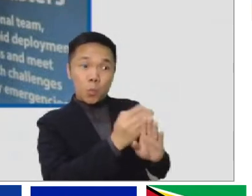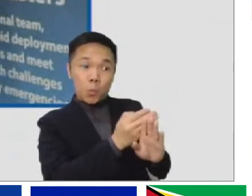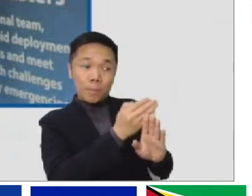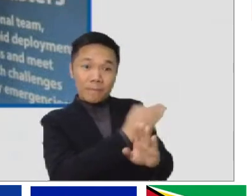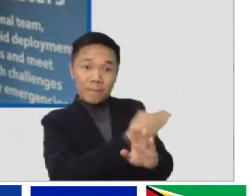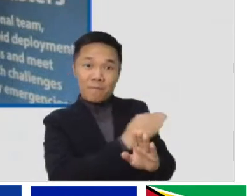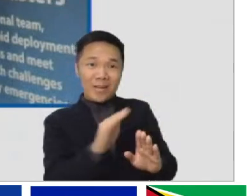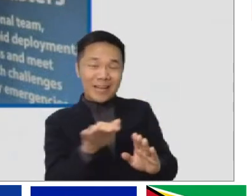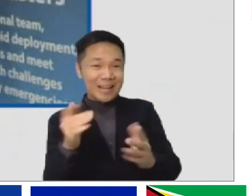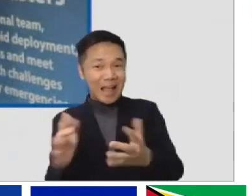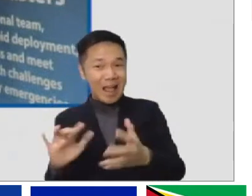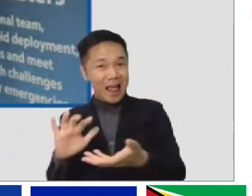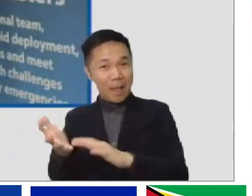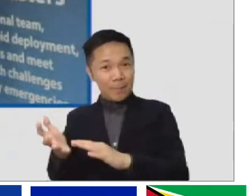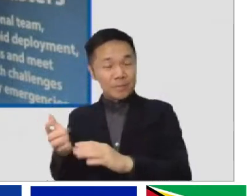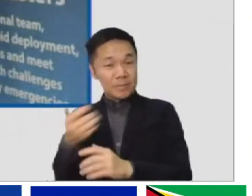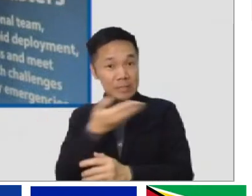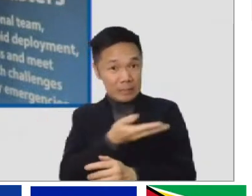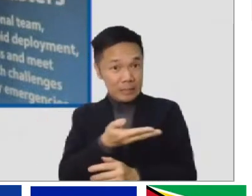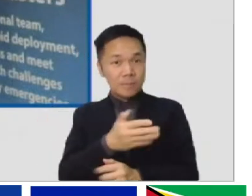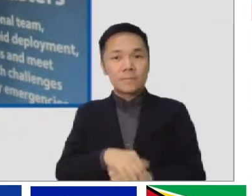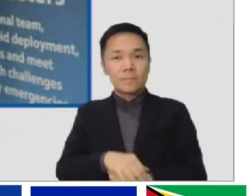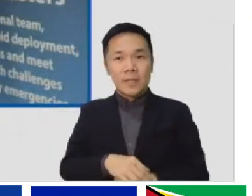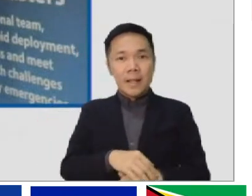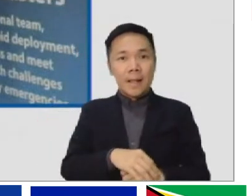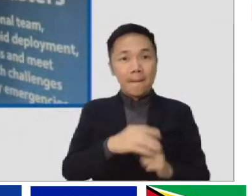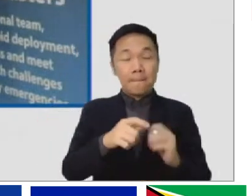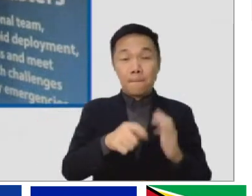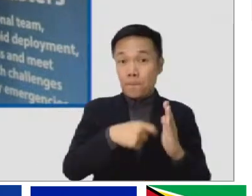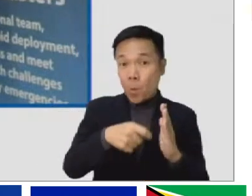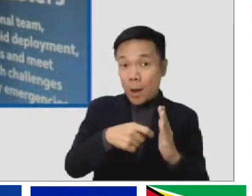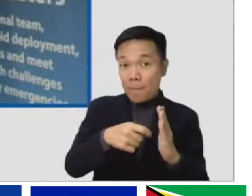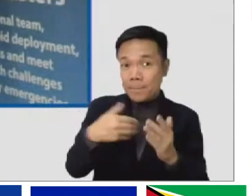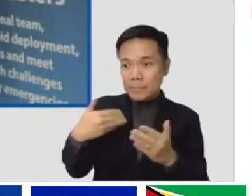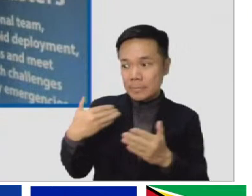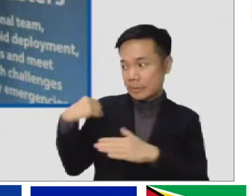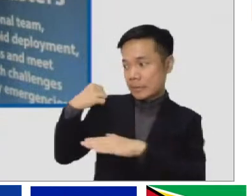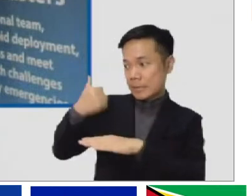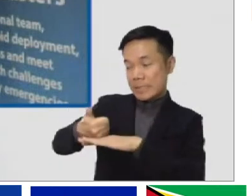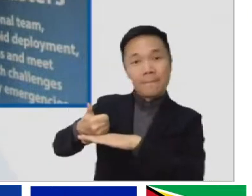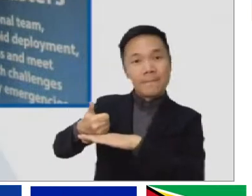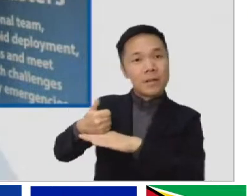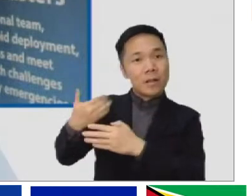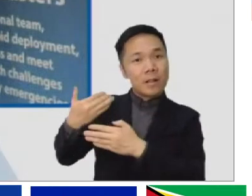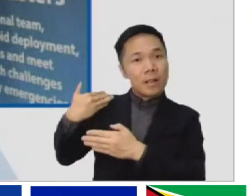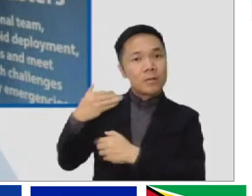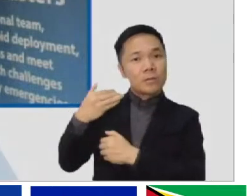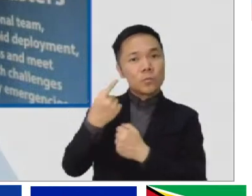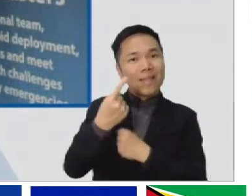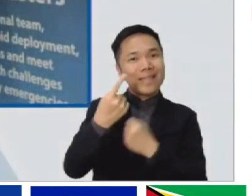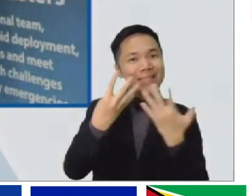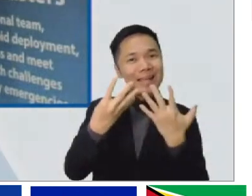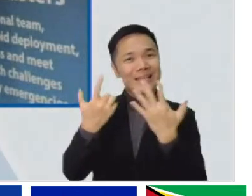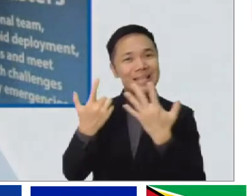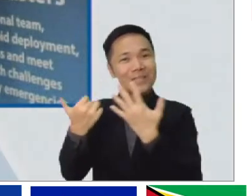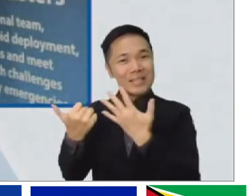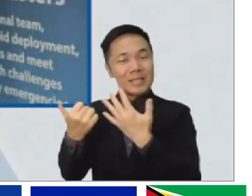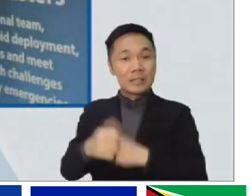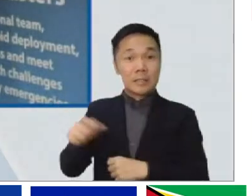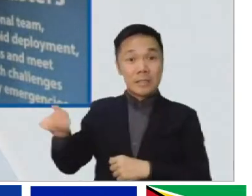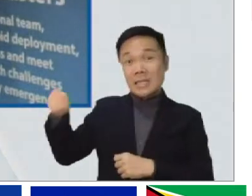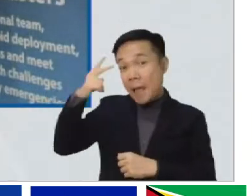program that was established in 1976. But after the earthquake in Mexico and other countries in